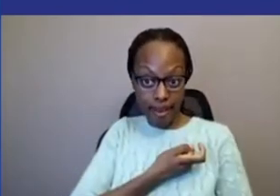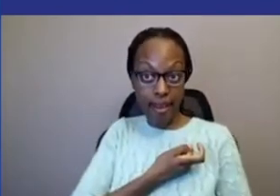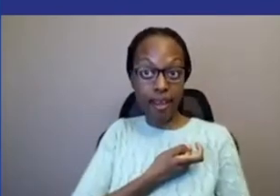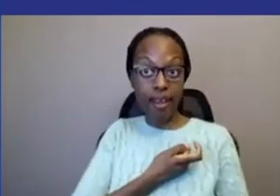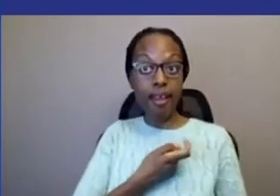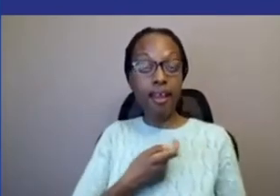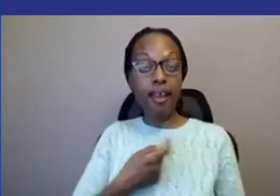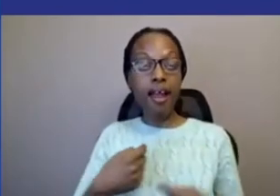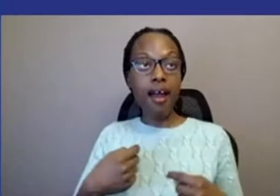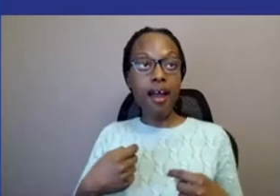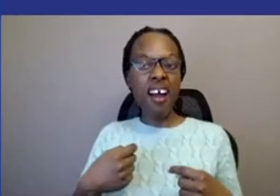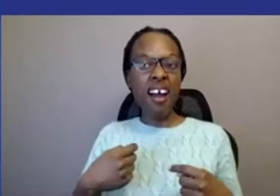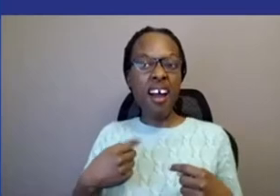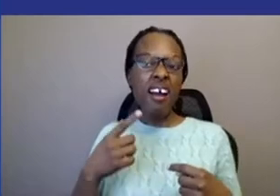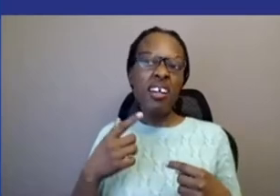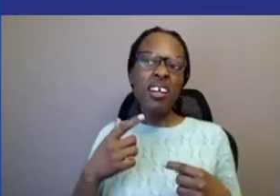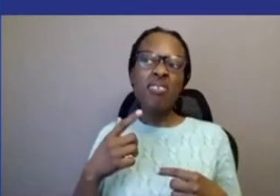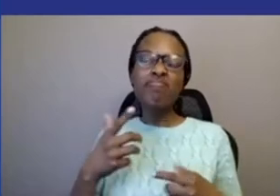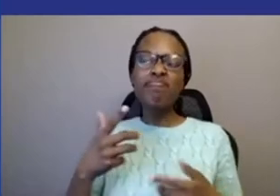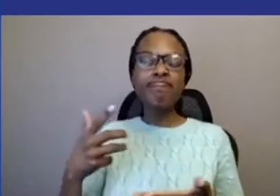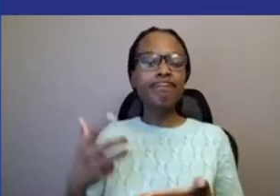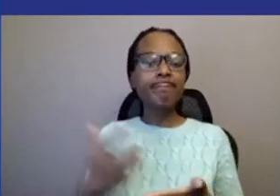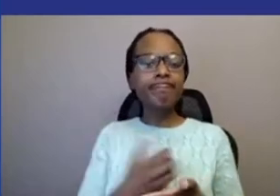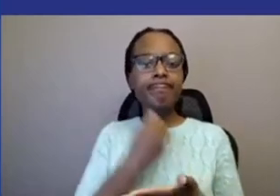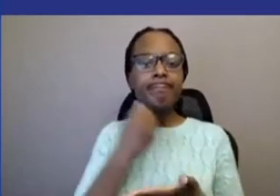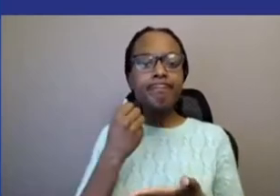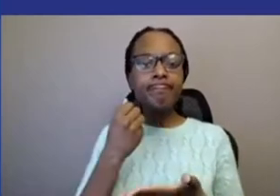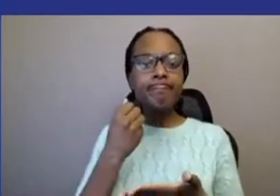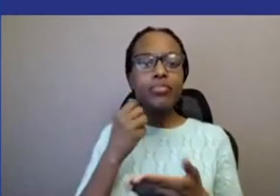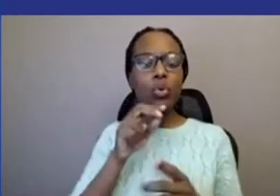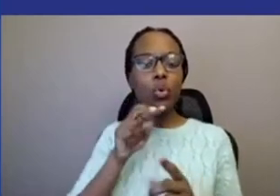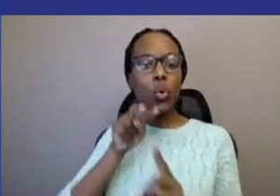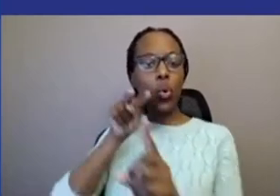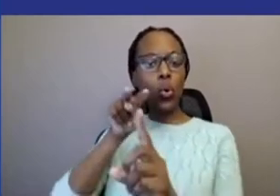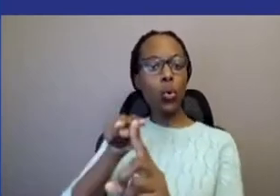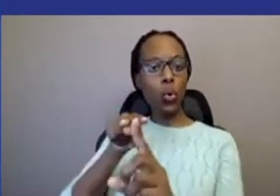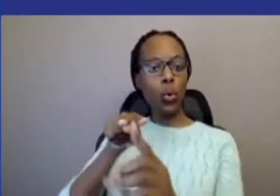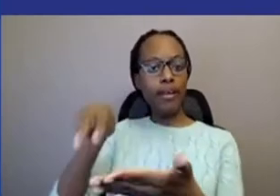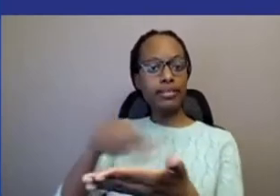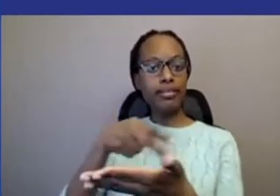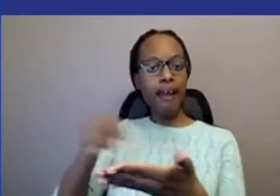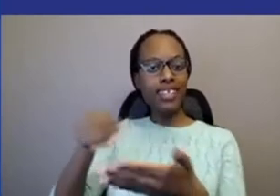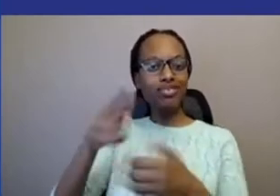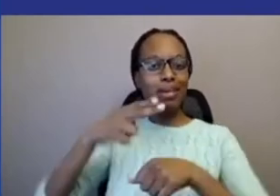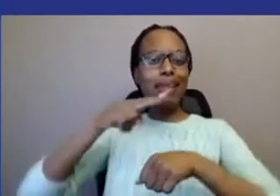way of looking at the dance from a very organic place, which was